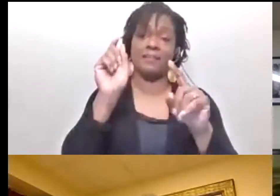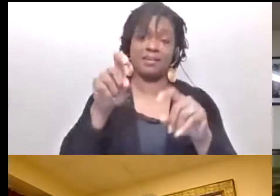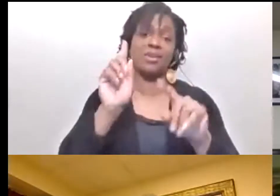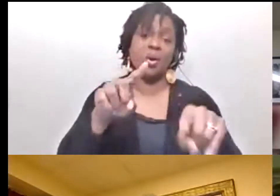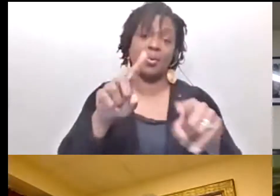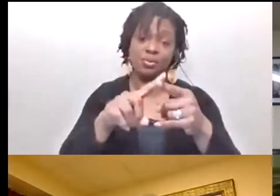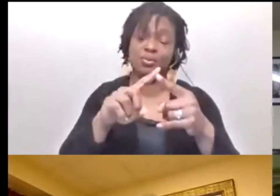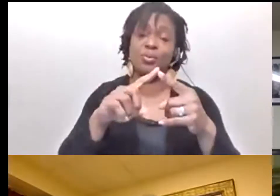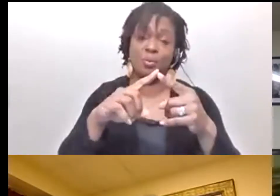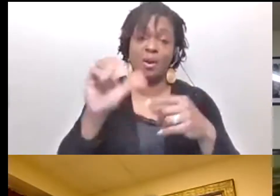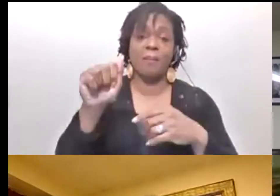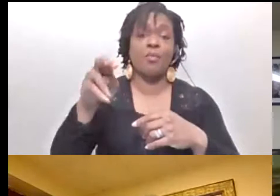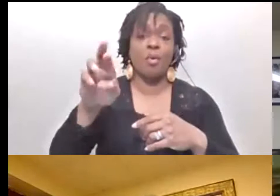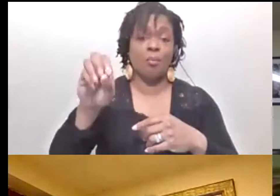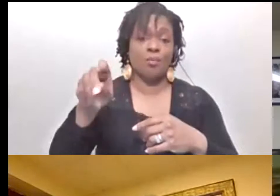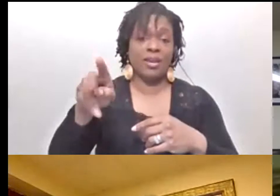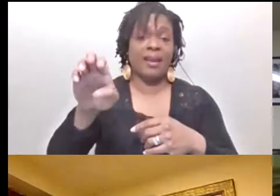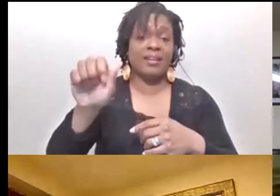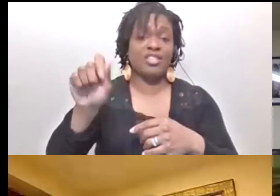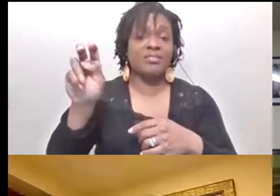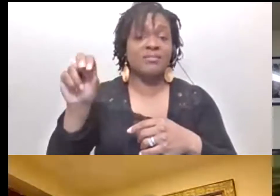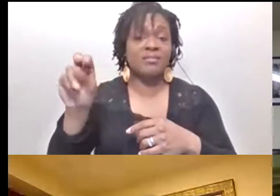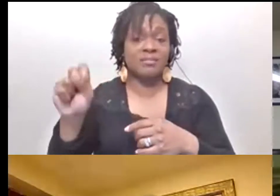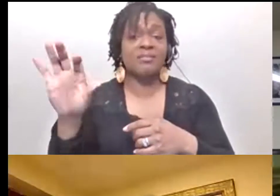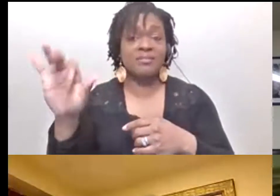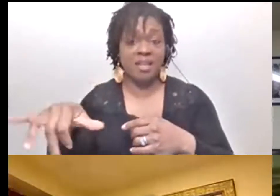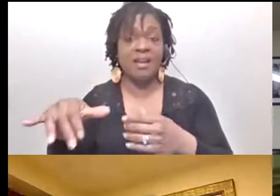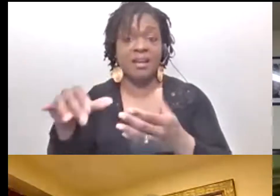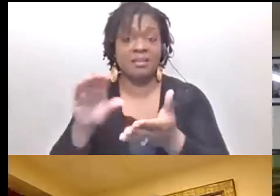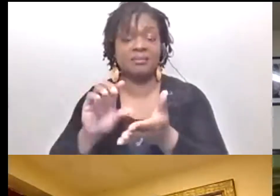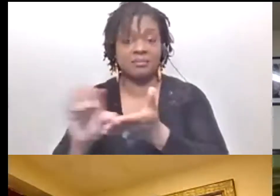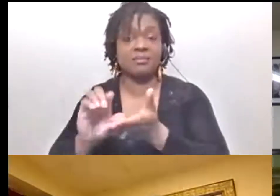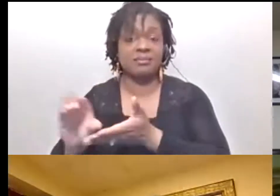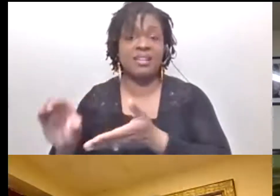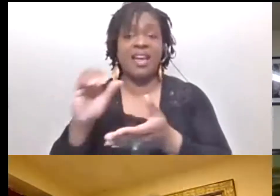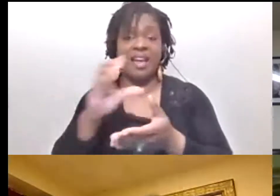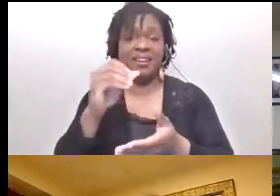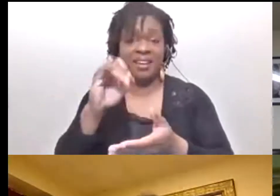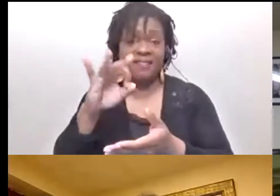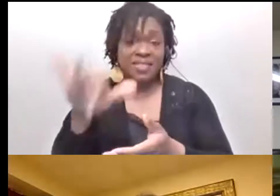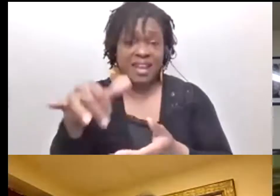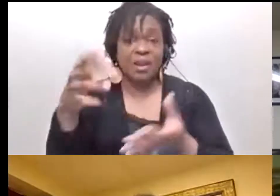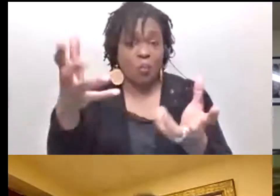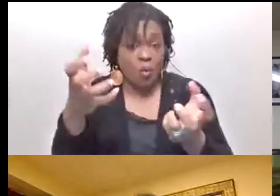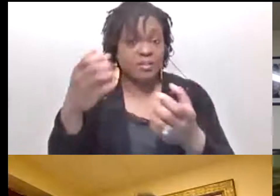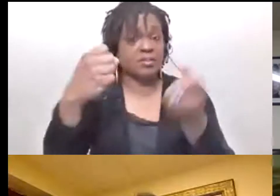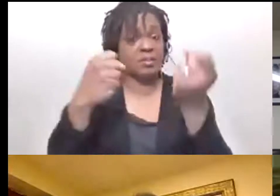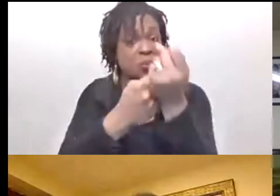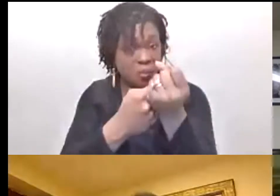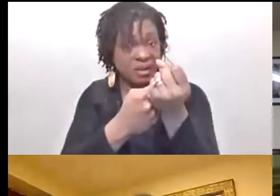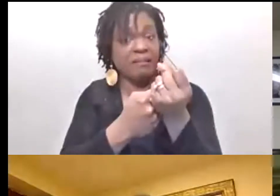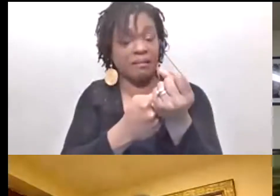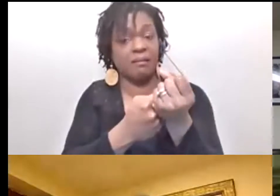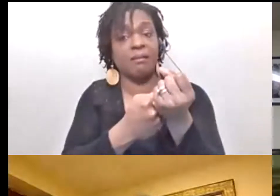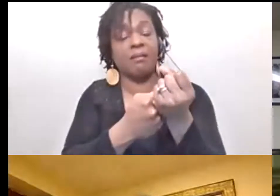the legislators will probably ask questions, and if they even, want to support it.